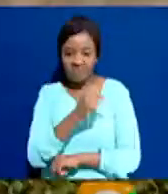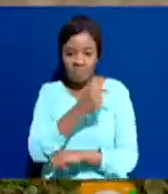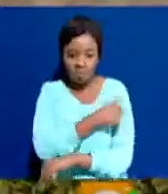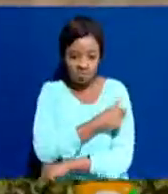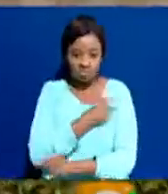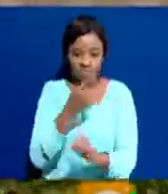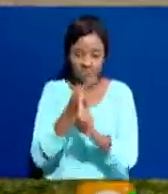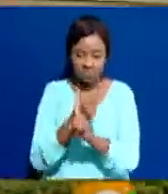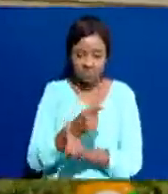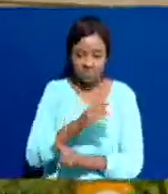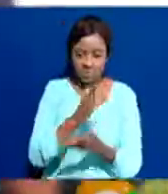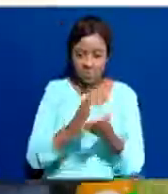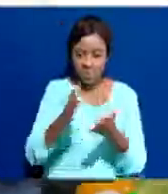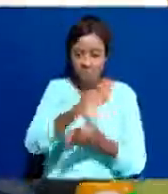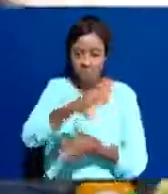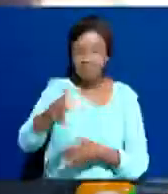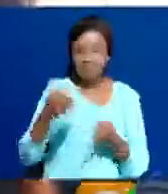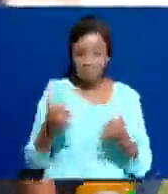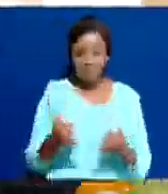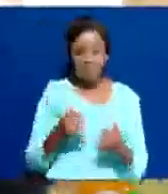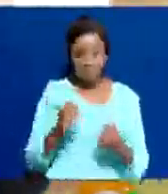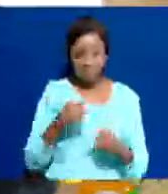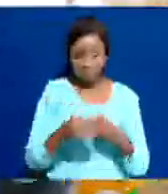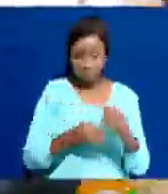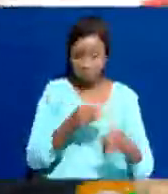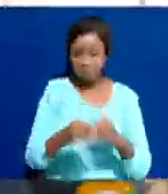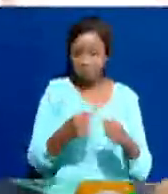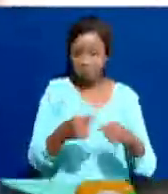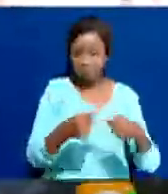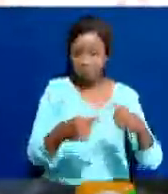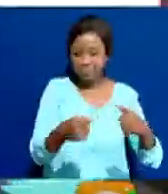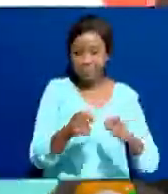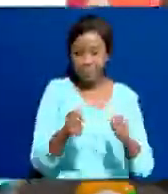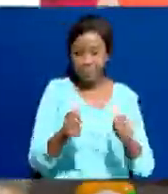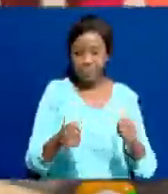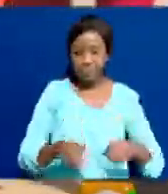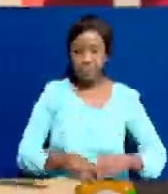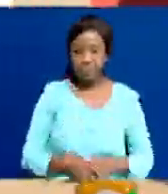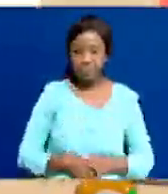county was at an advanced stage. Laura Otieno, Citizen TV.